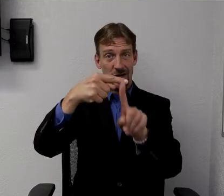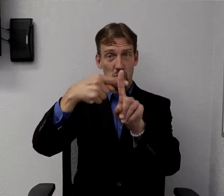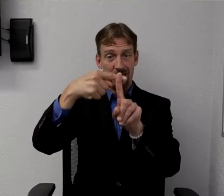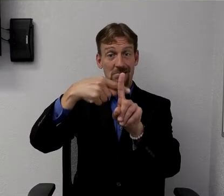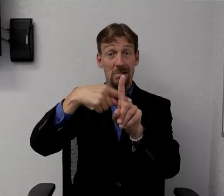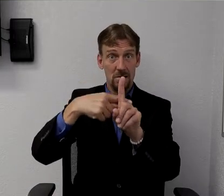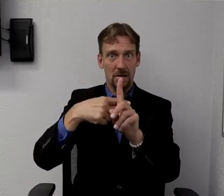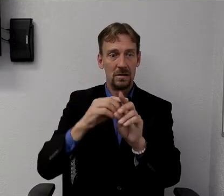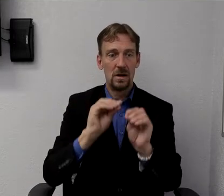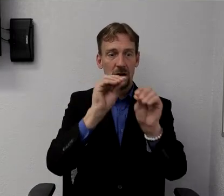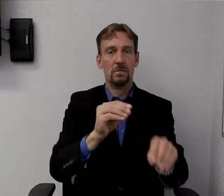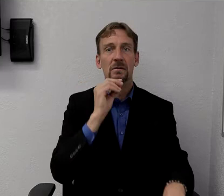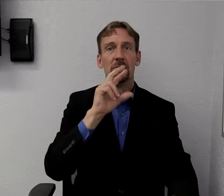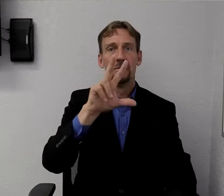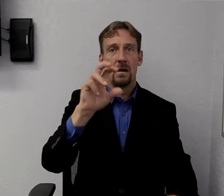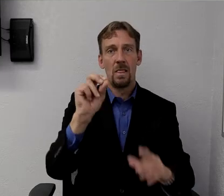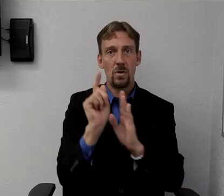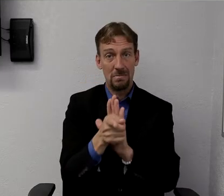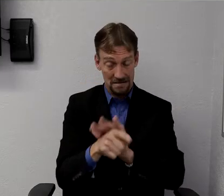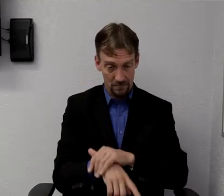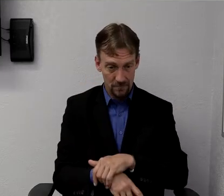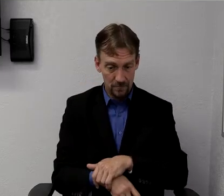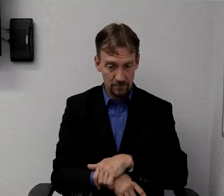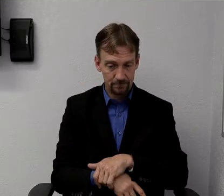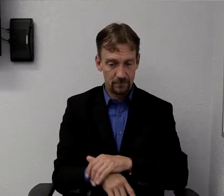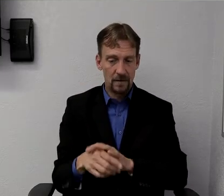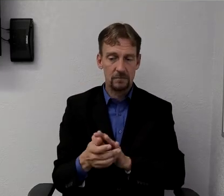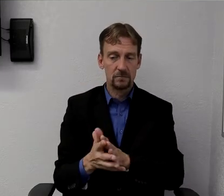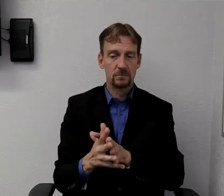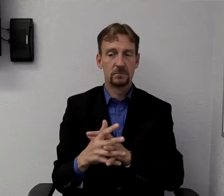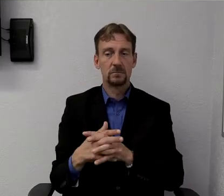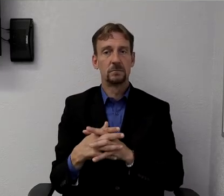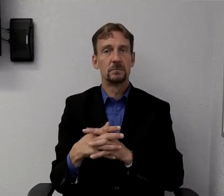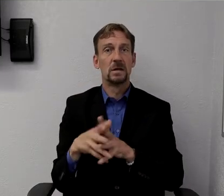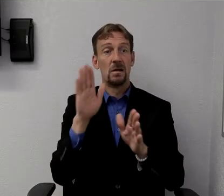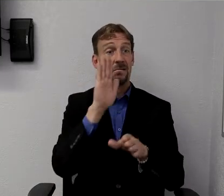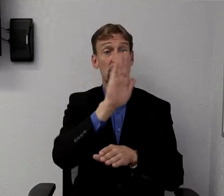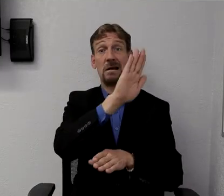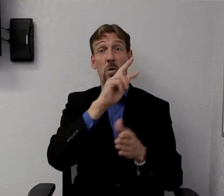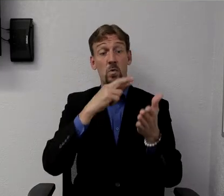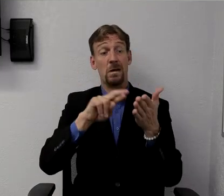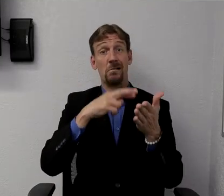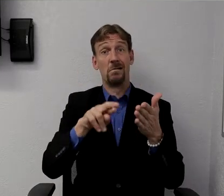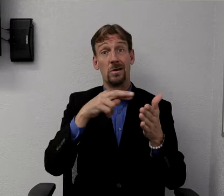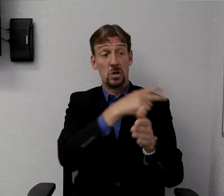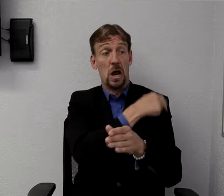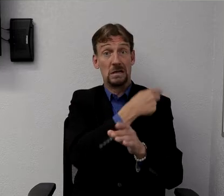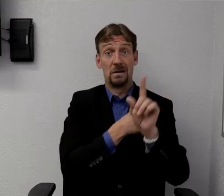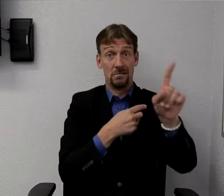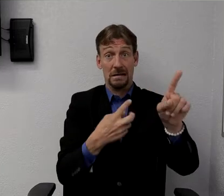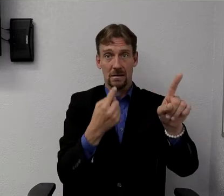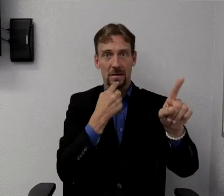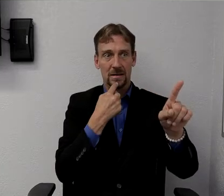minutes. And they're a research hospital as well, so in their laboratory, they actually took masks